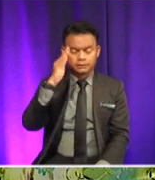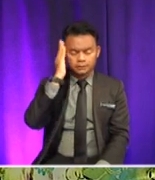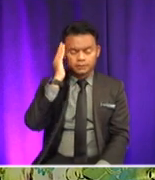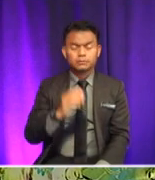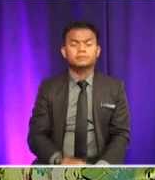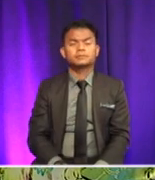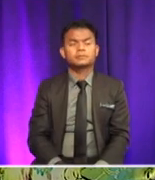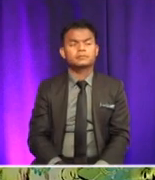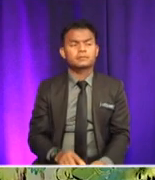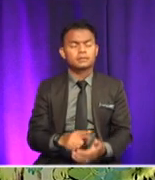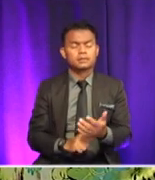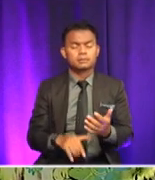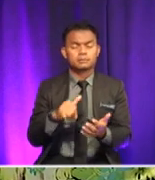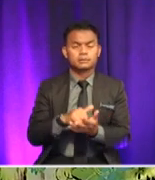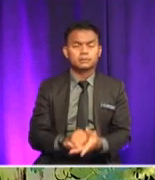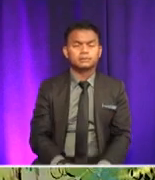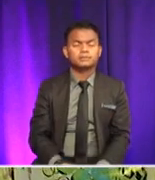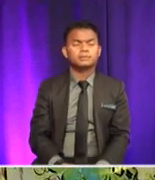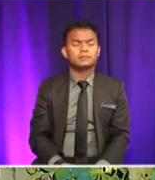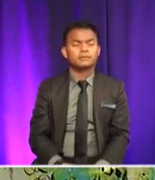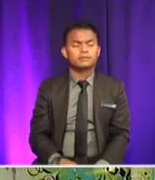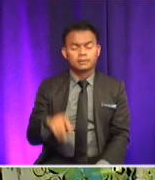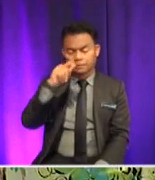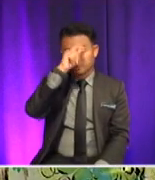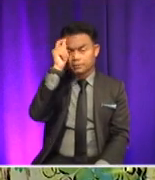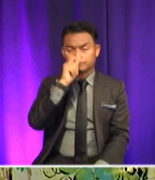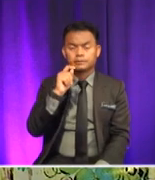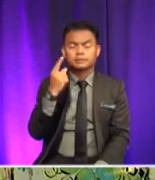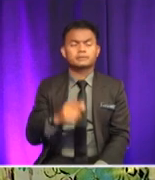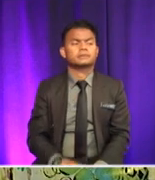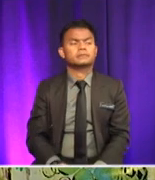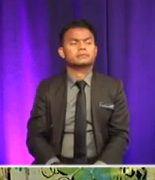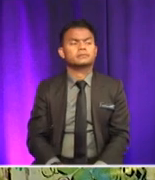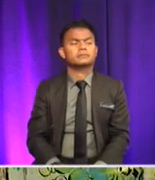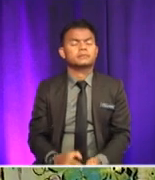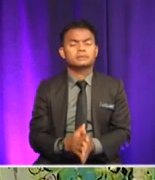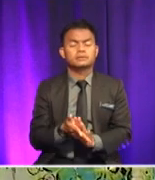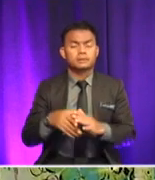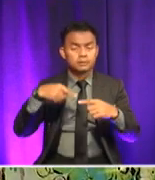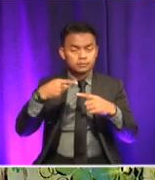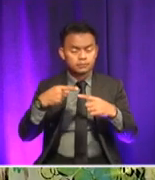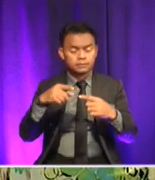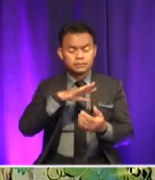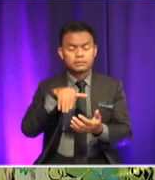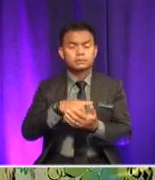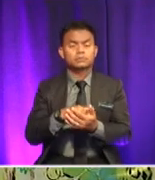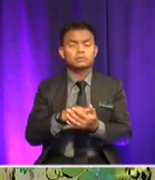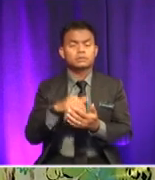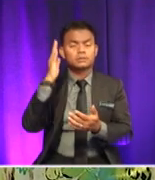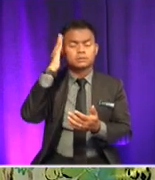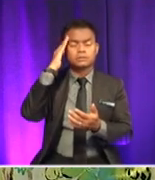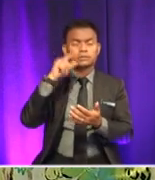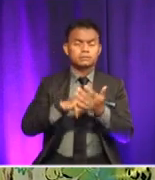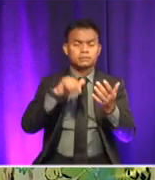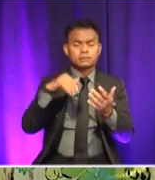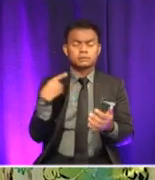because what are the tones? He questions her. Then all of a sudden he declares. So when you question a person and then you state, it's very confusing. What are you trying to do